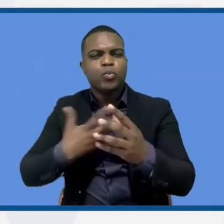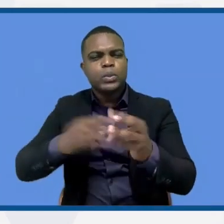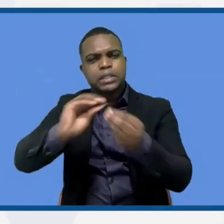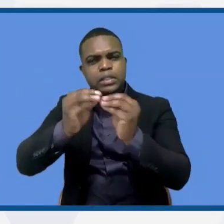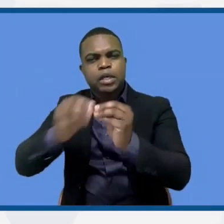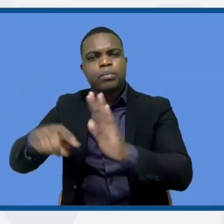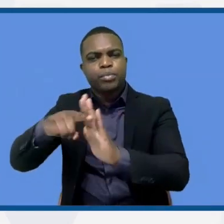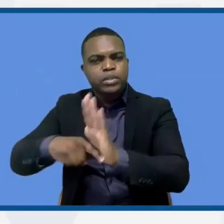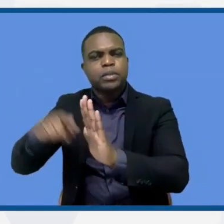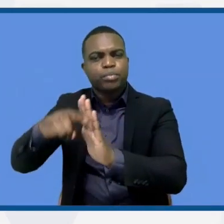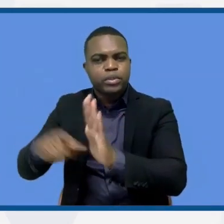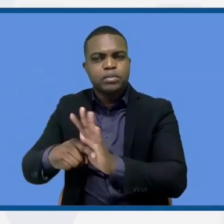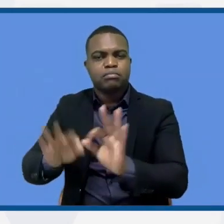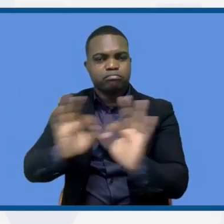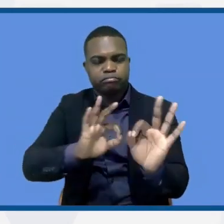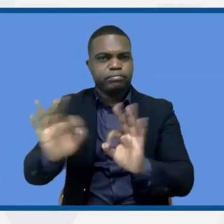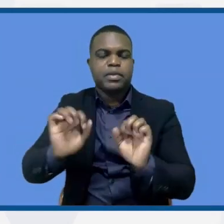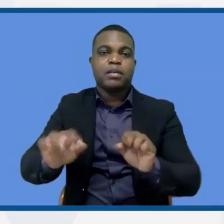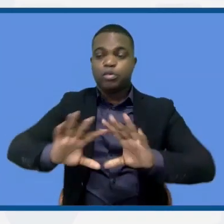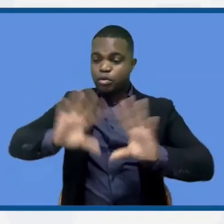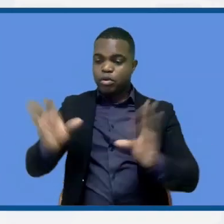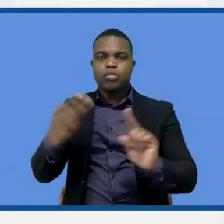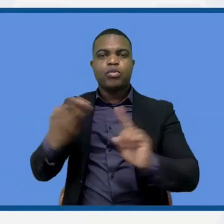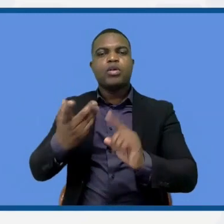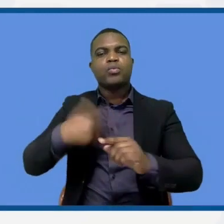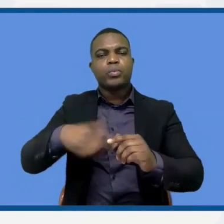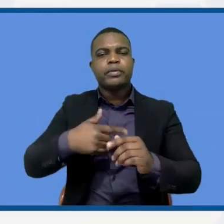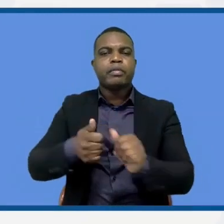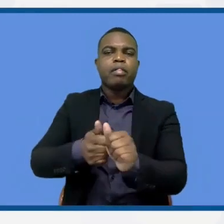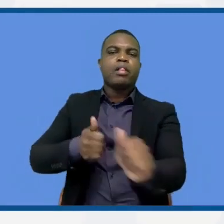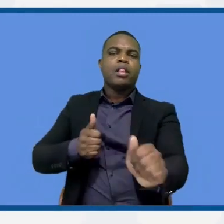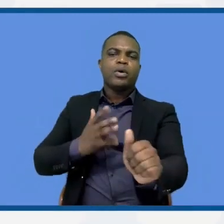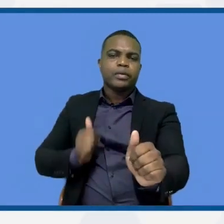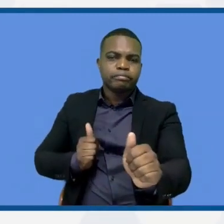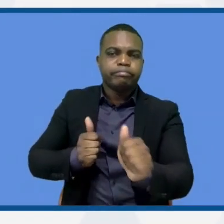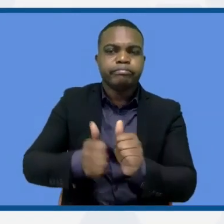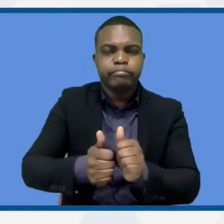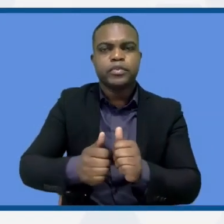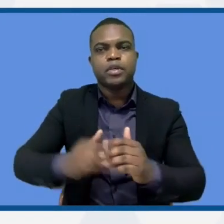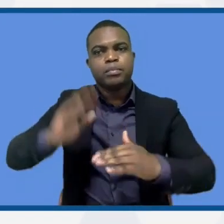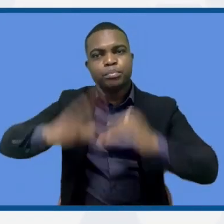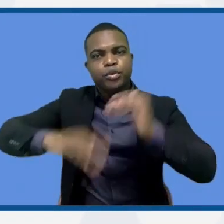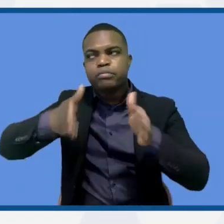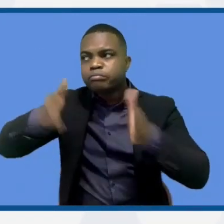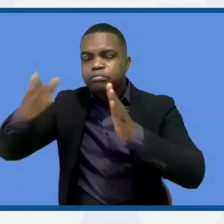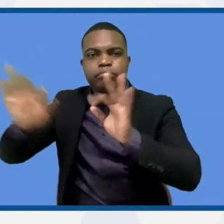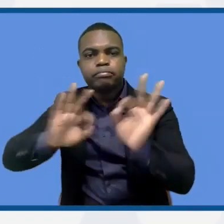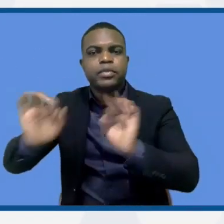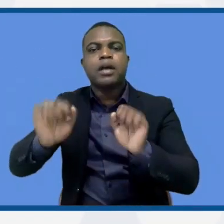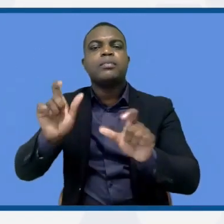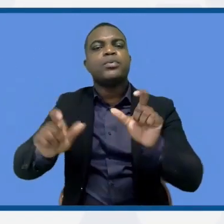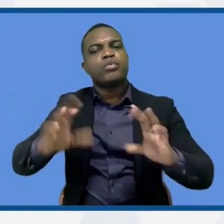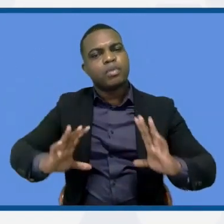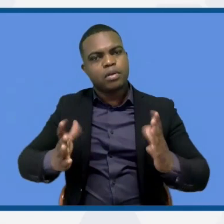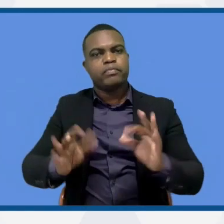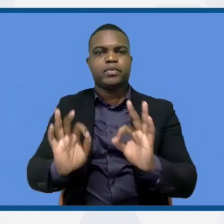many of you, but in the United States, only 35% of our communities have adopted the latest building codes. And as you know, research shows in